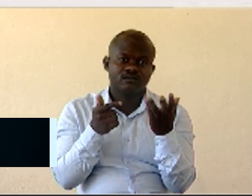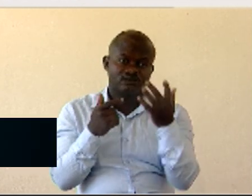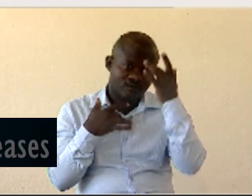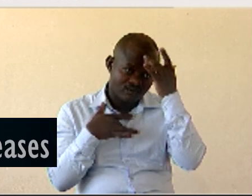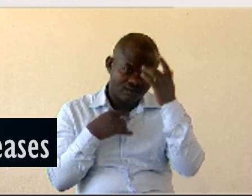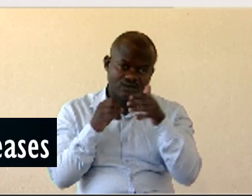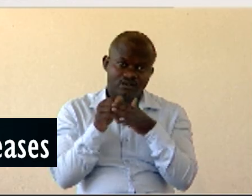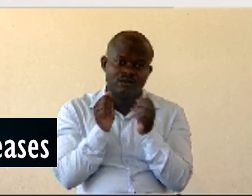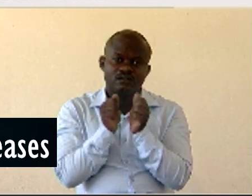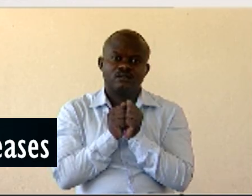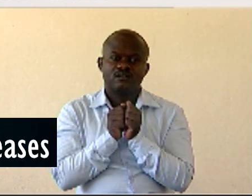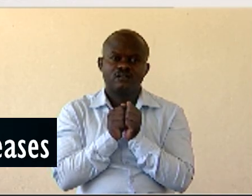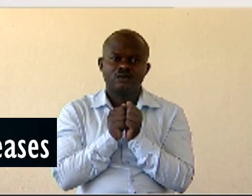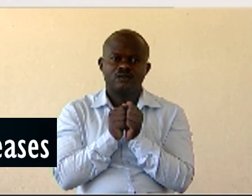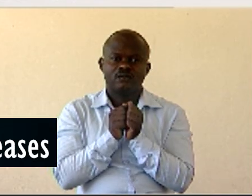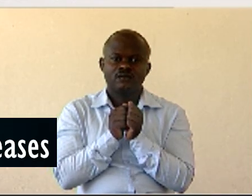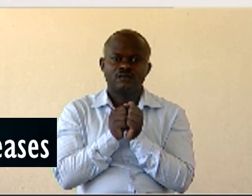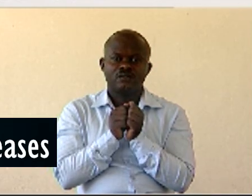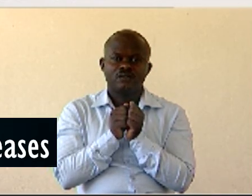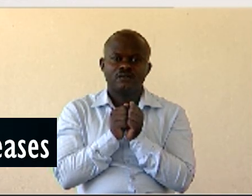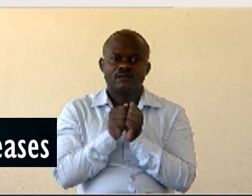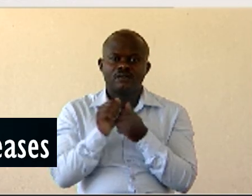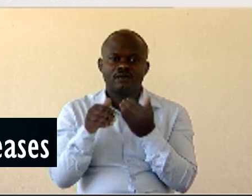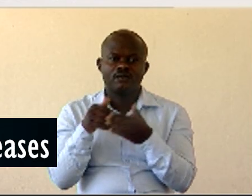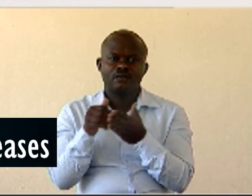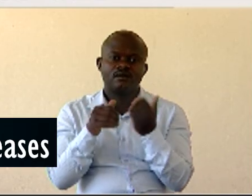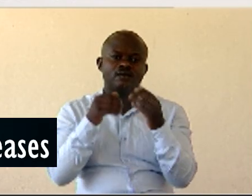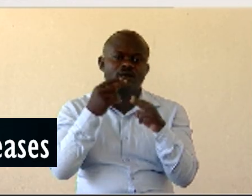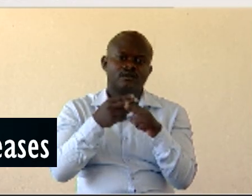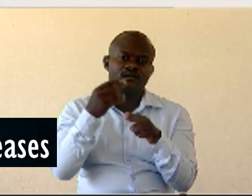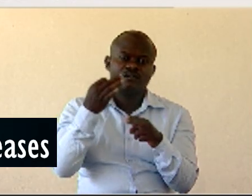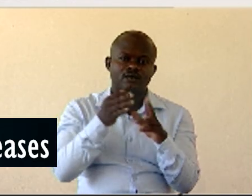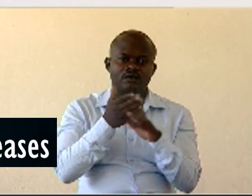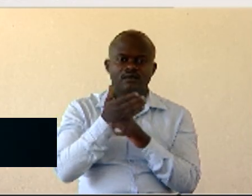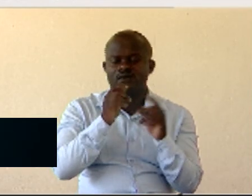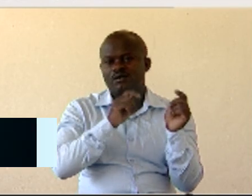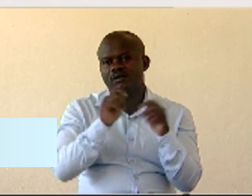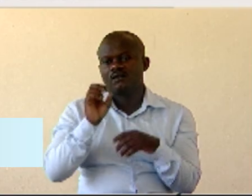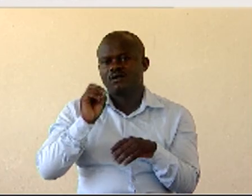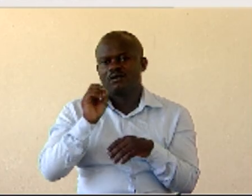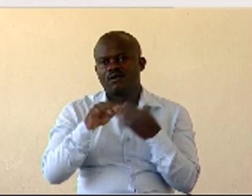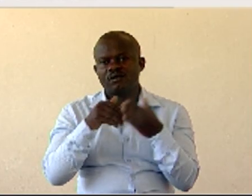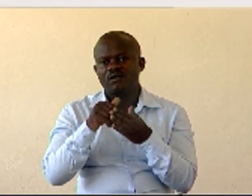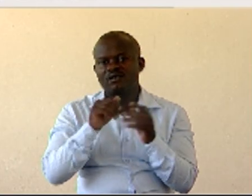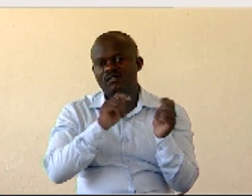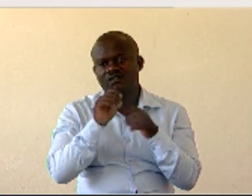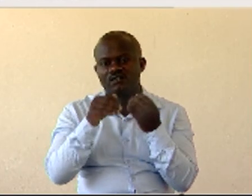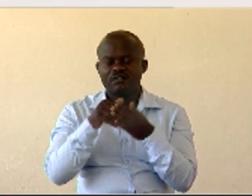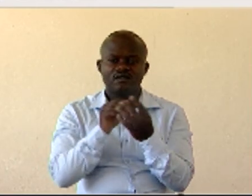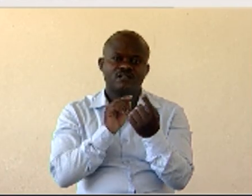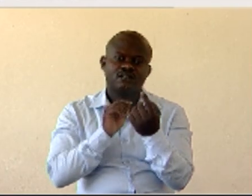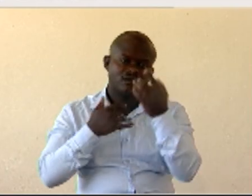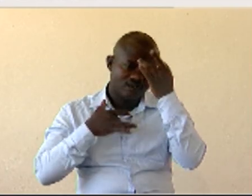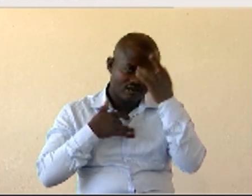or to suffer? Number 3, name 2 diseases transmitted through transfusion of